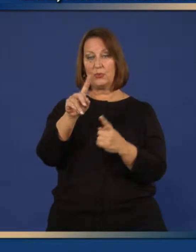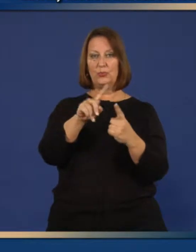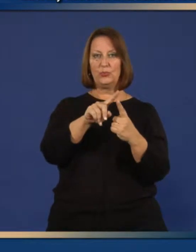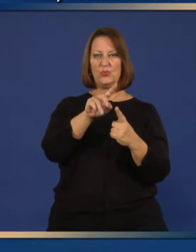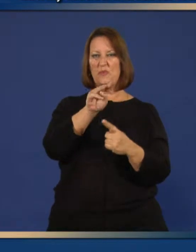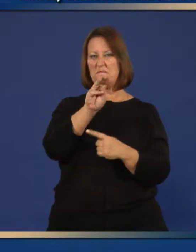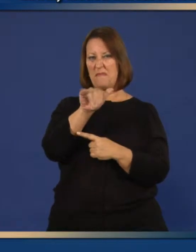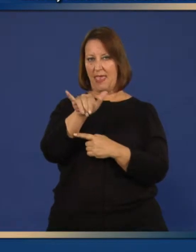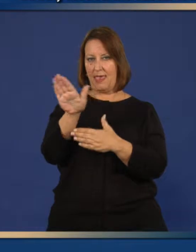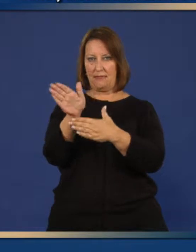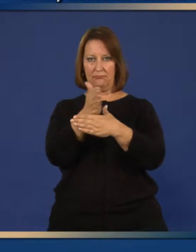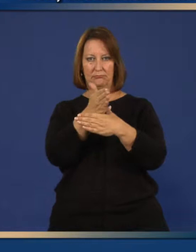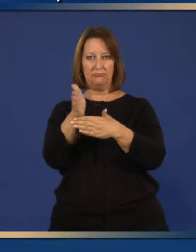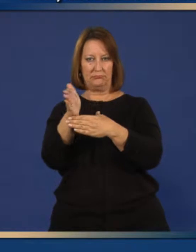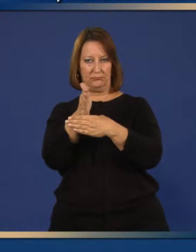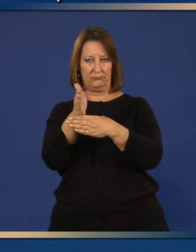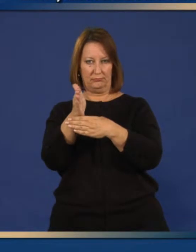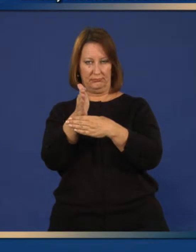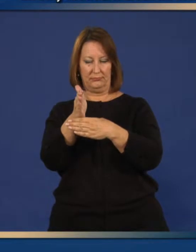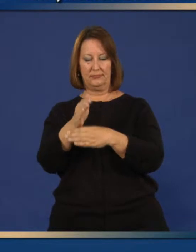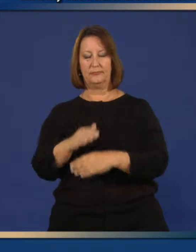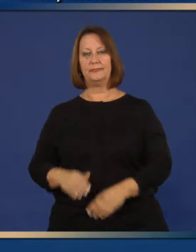May.